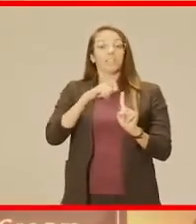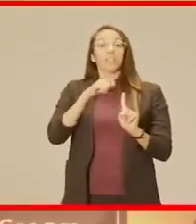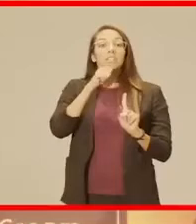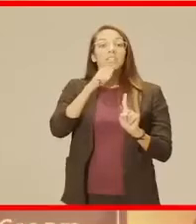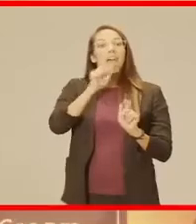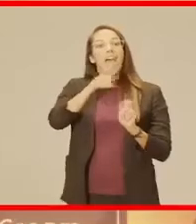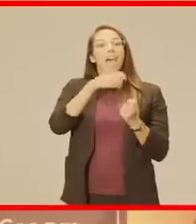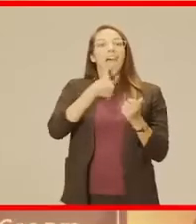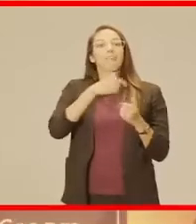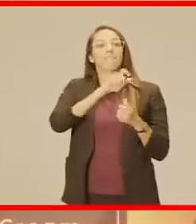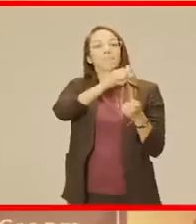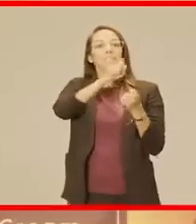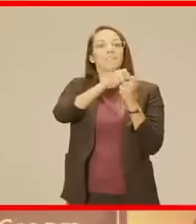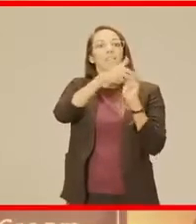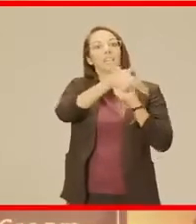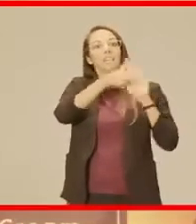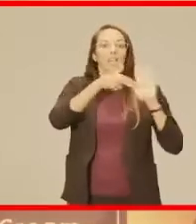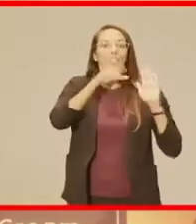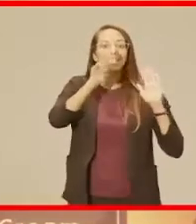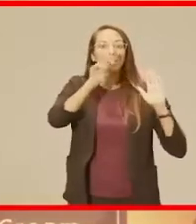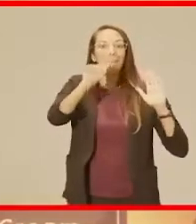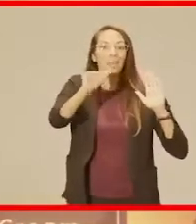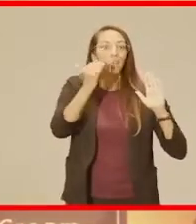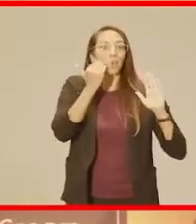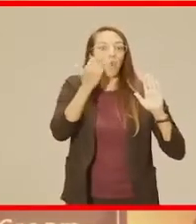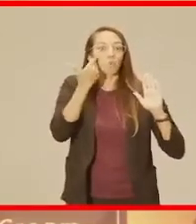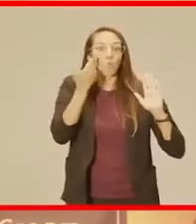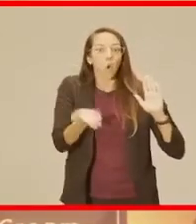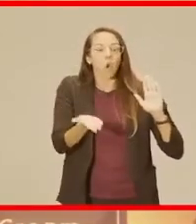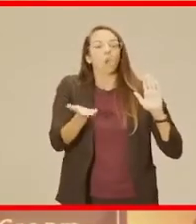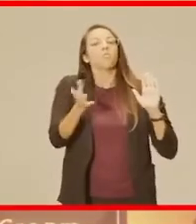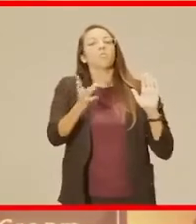by any means, that those characters